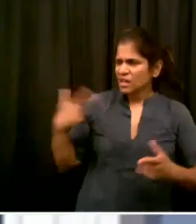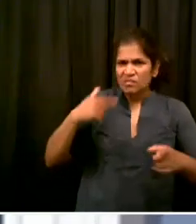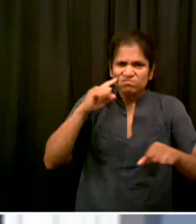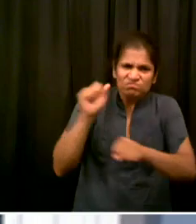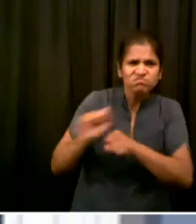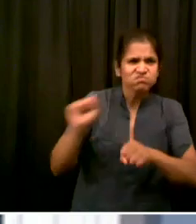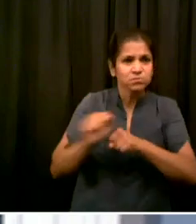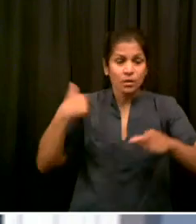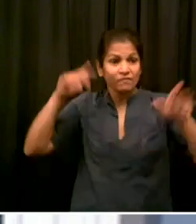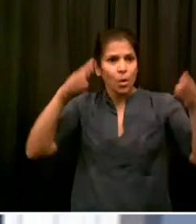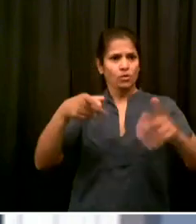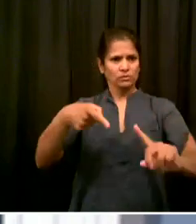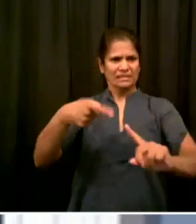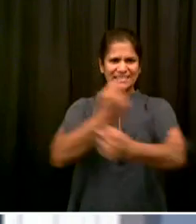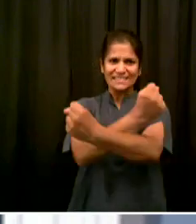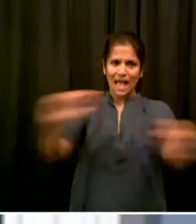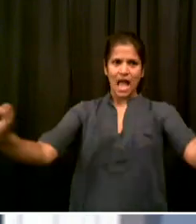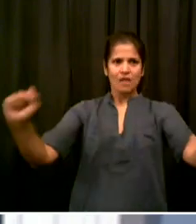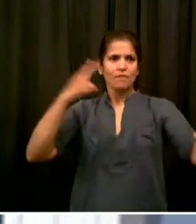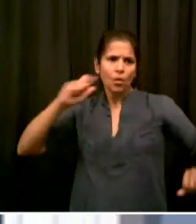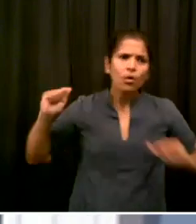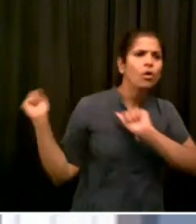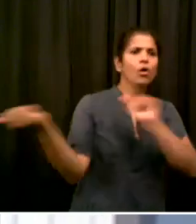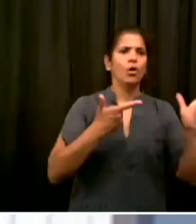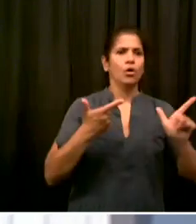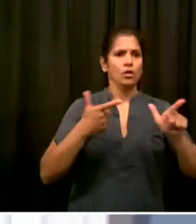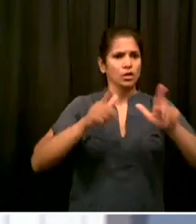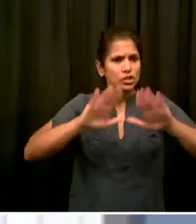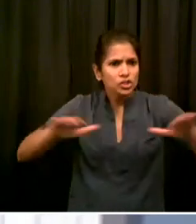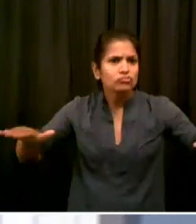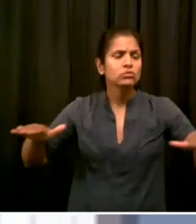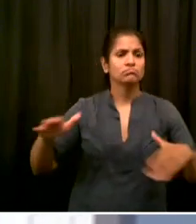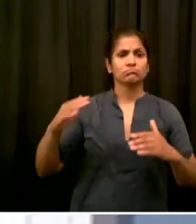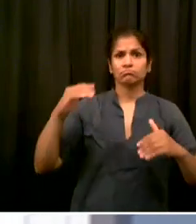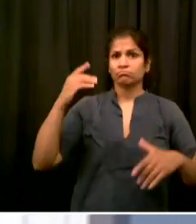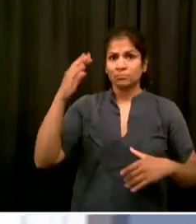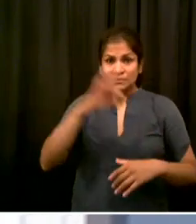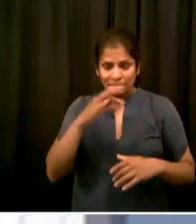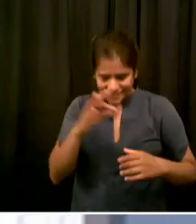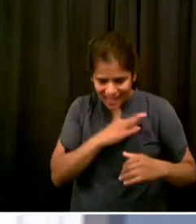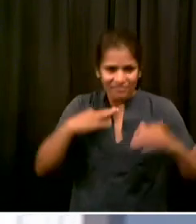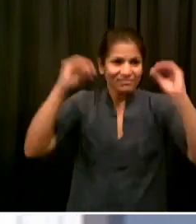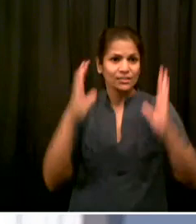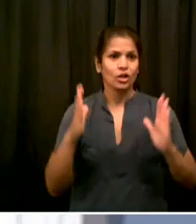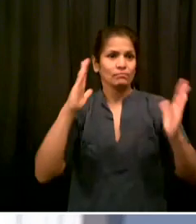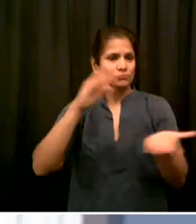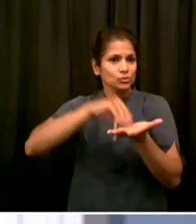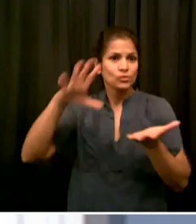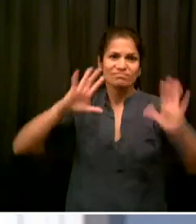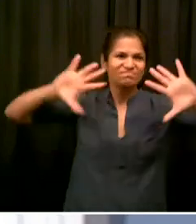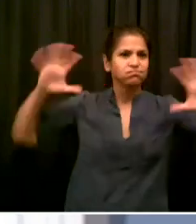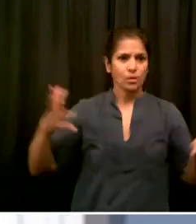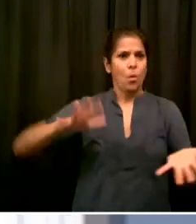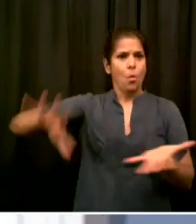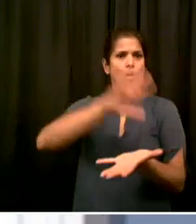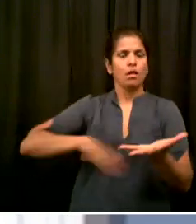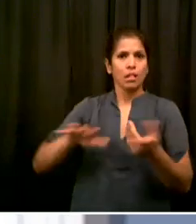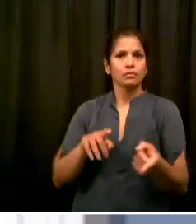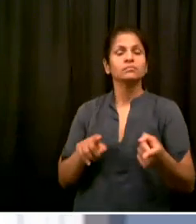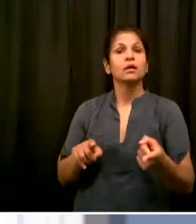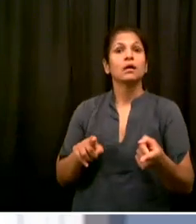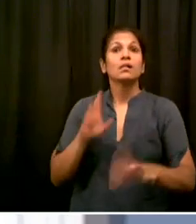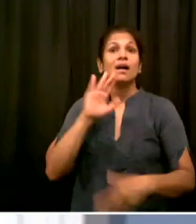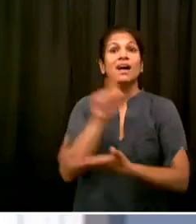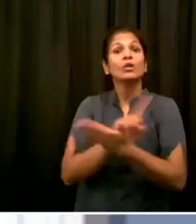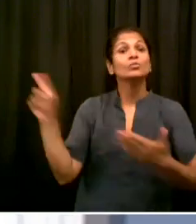about really illuminates that commitment that we have to the health and safety of all our students and our employees. As we get